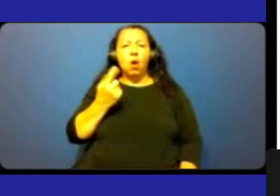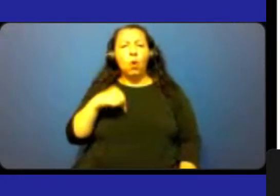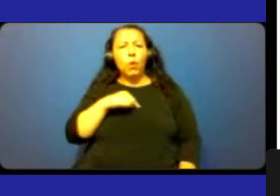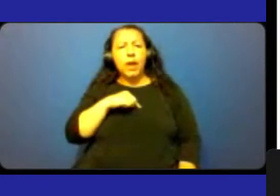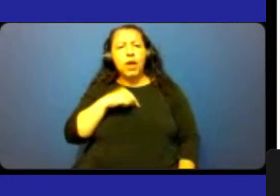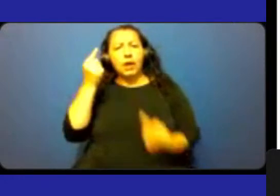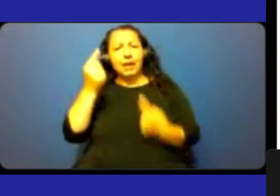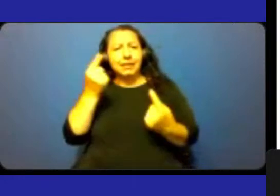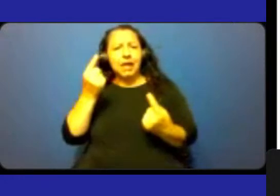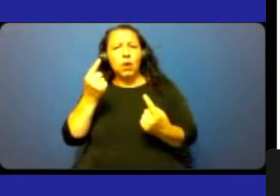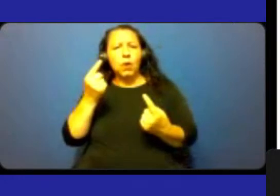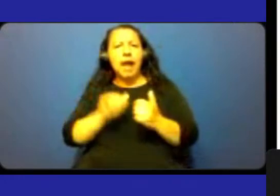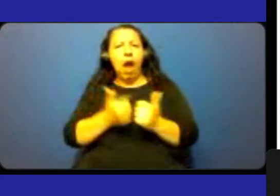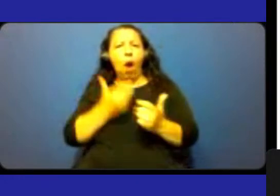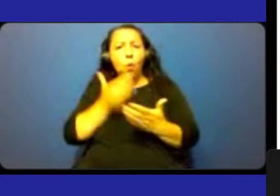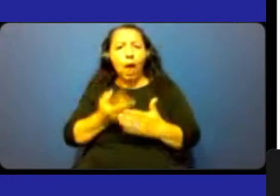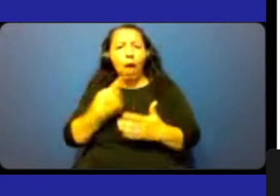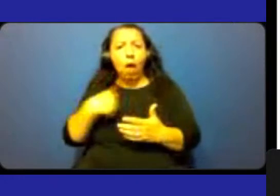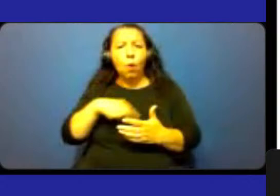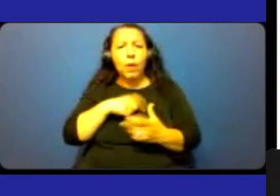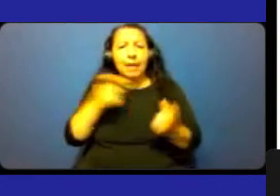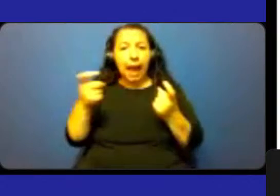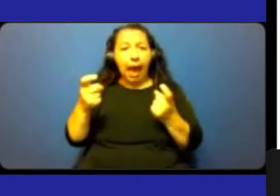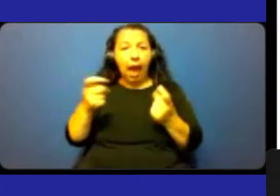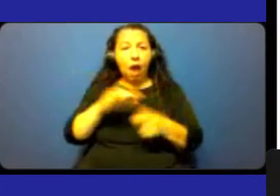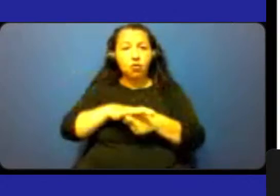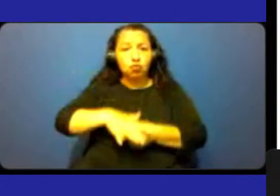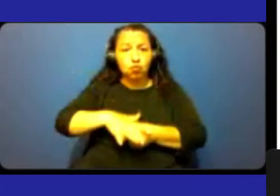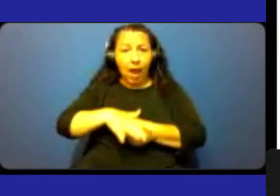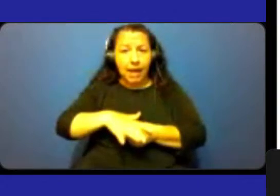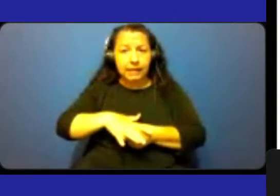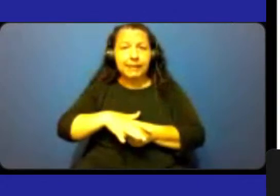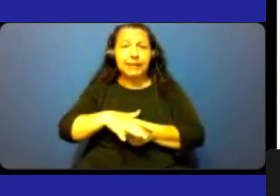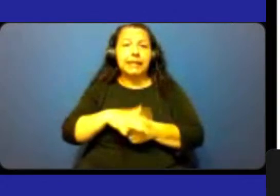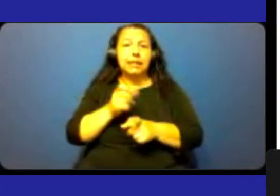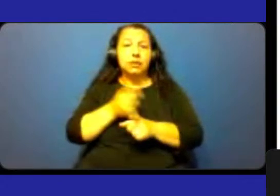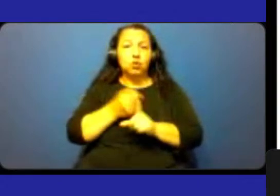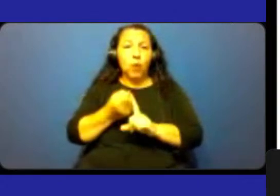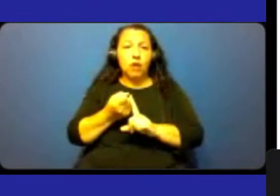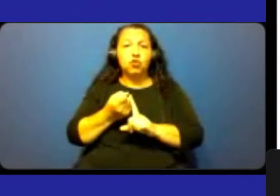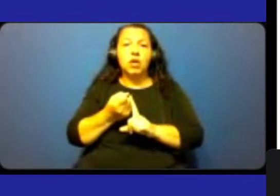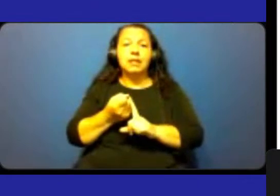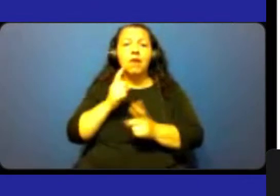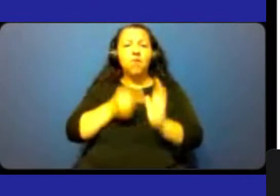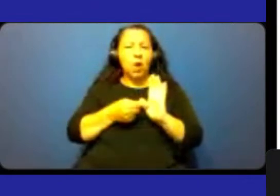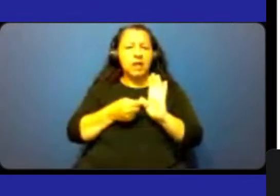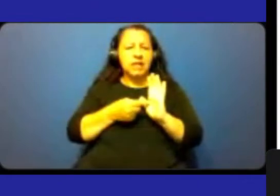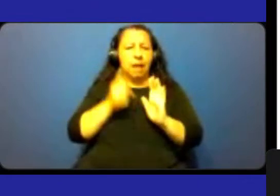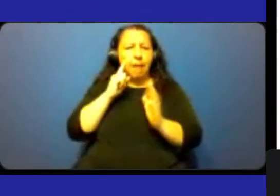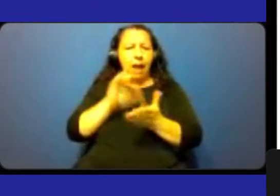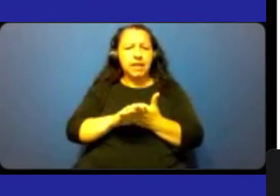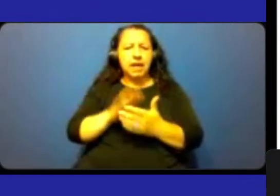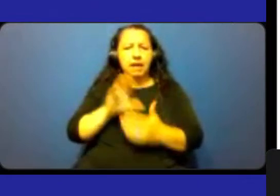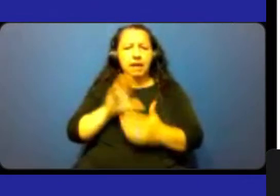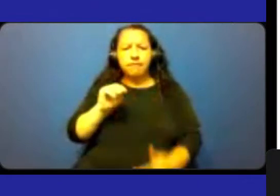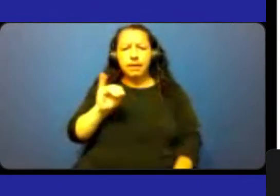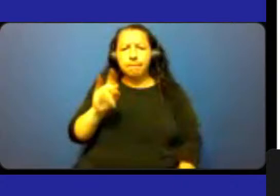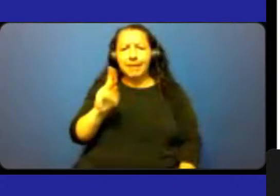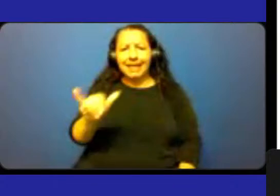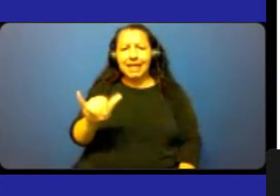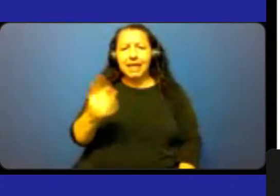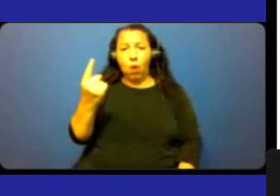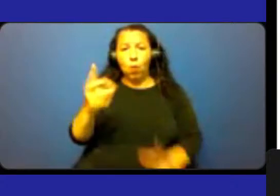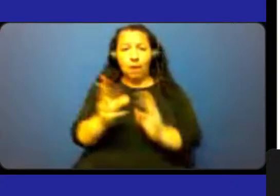we're dealing with stressors. So, for example, I think it was McKinney at one of the POPI meetings had a